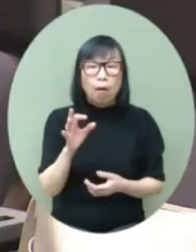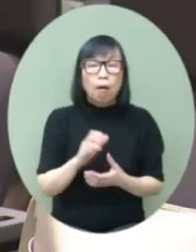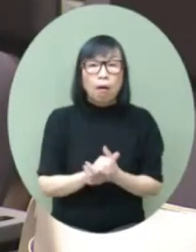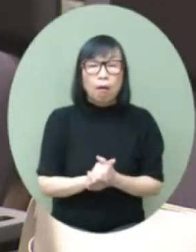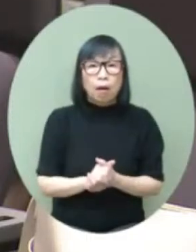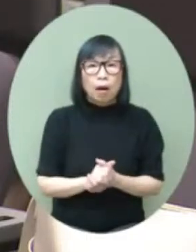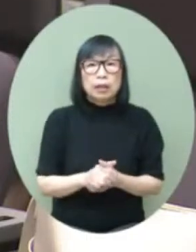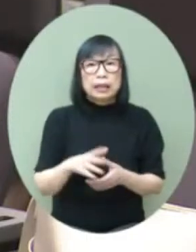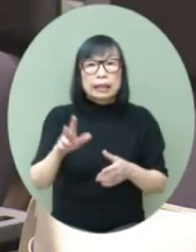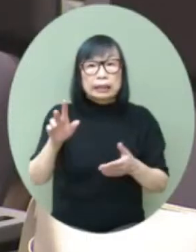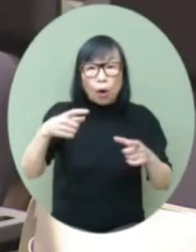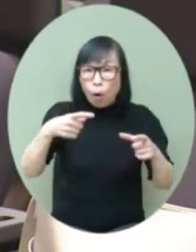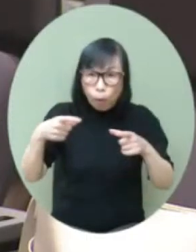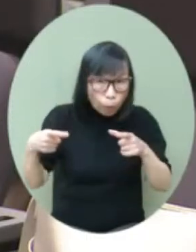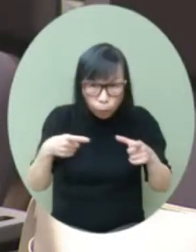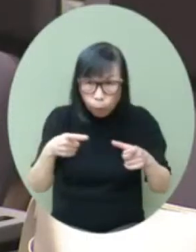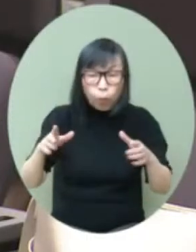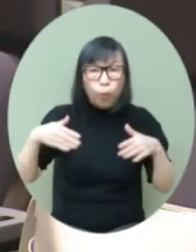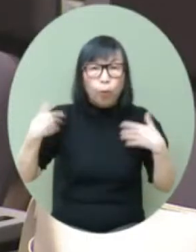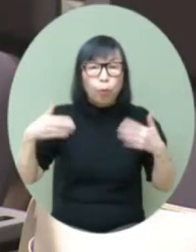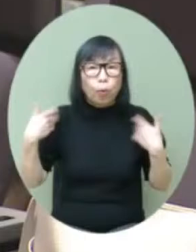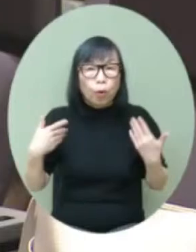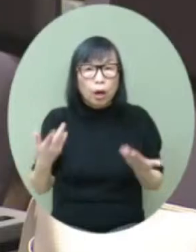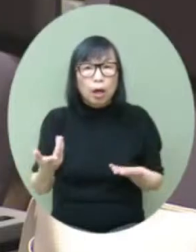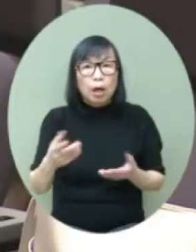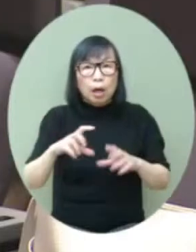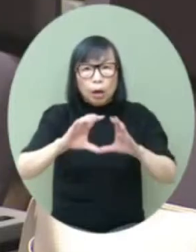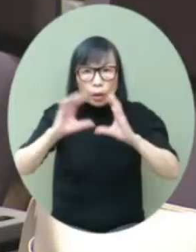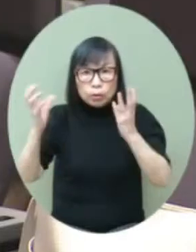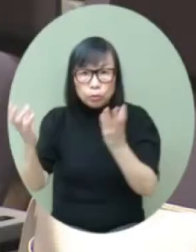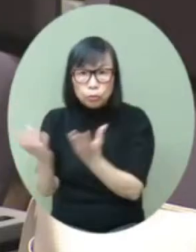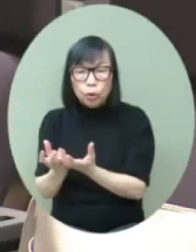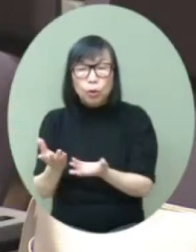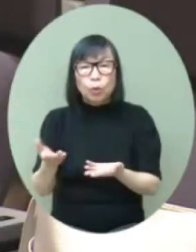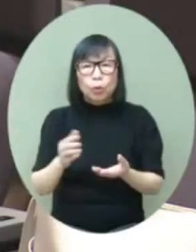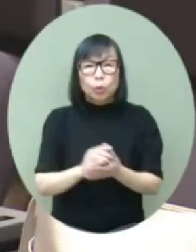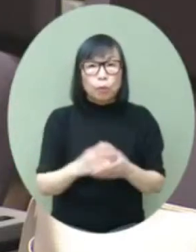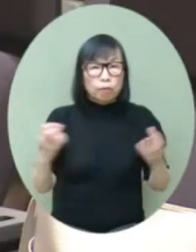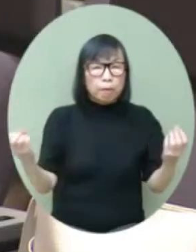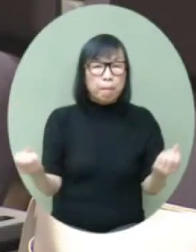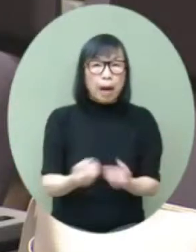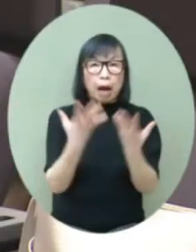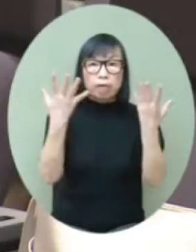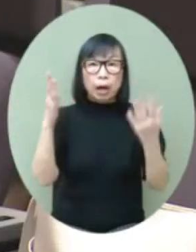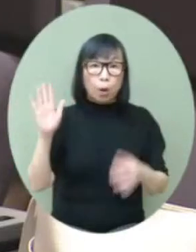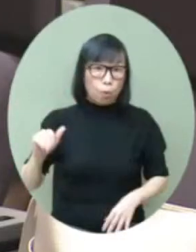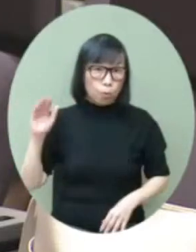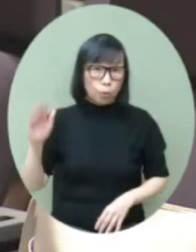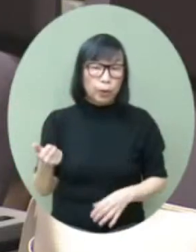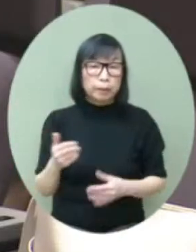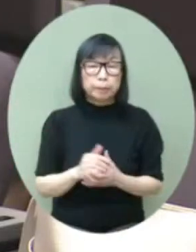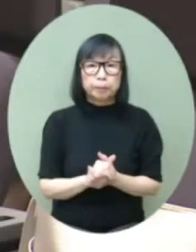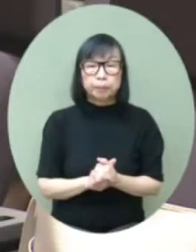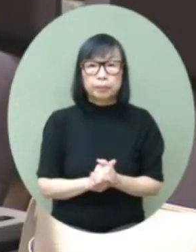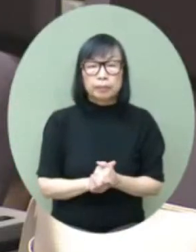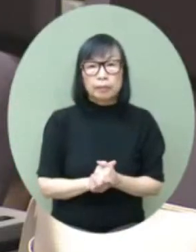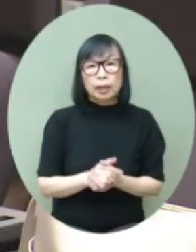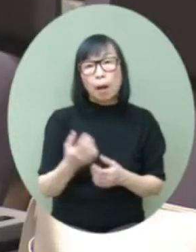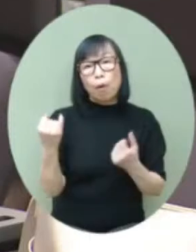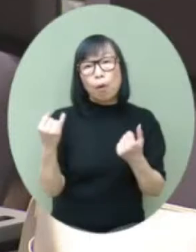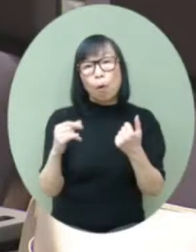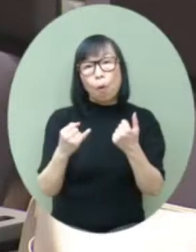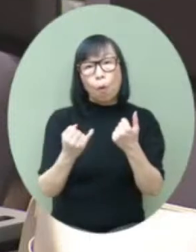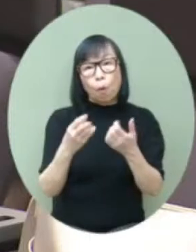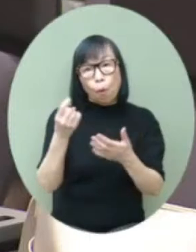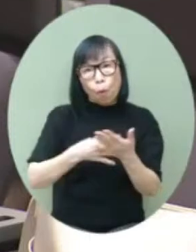of outbreak among the party goers? And will authorities investigate violation of social distancing rules? And also,